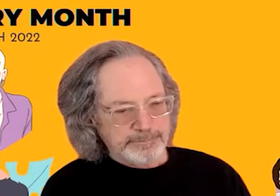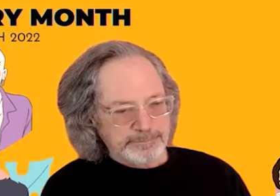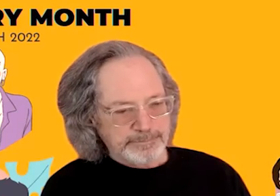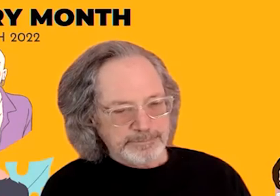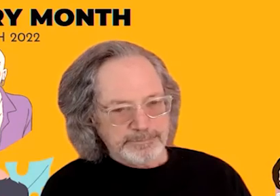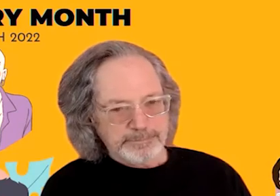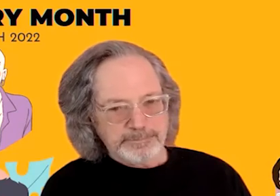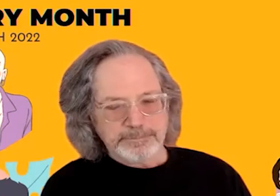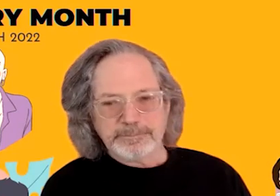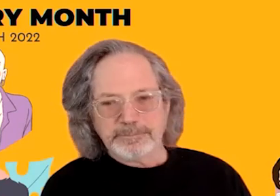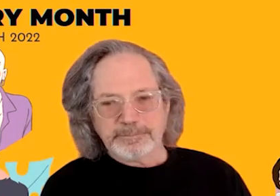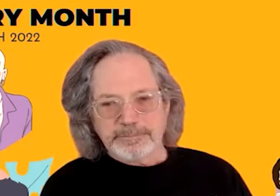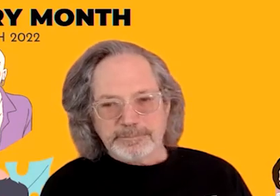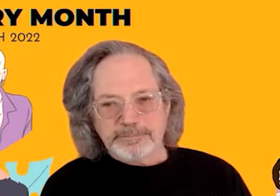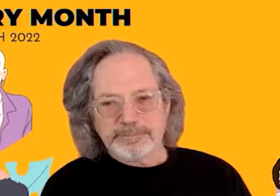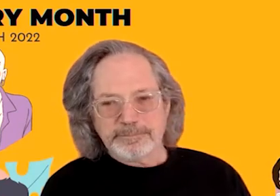pages and all those types of things